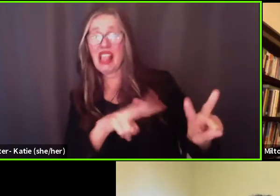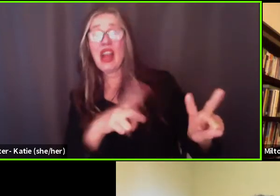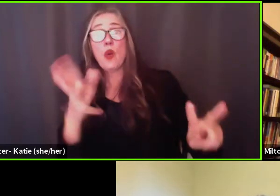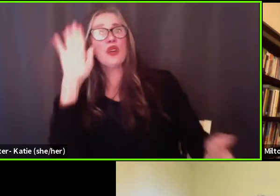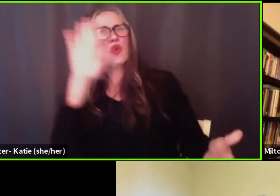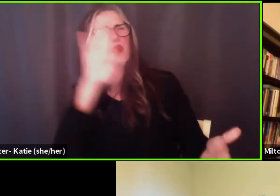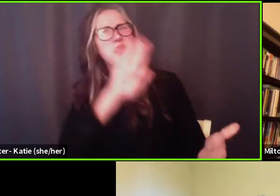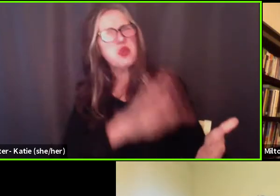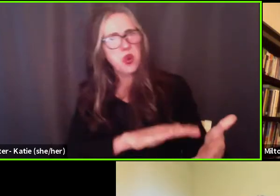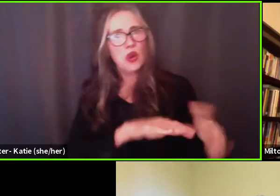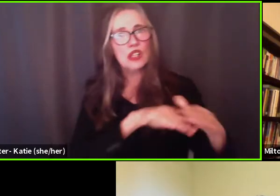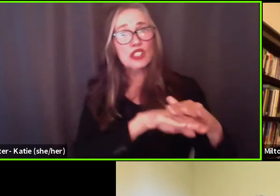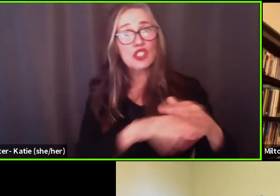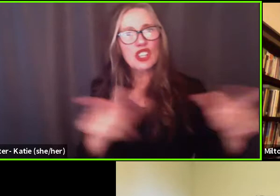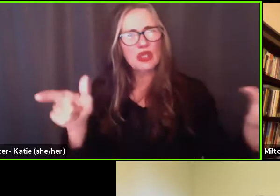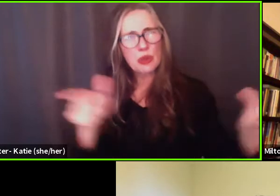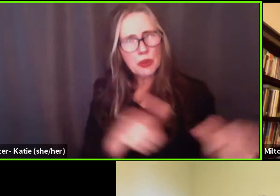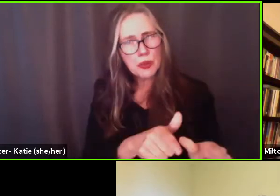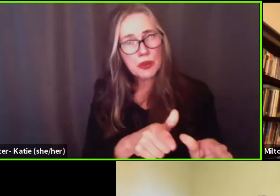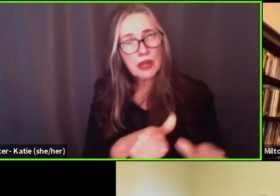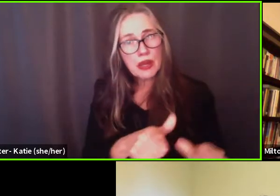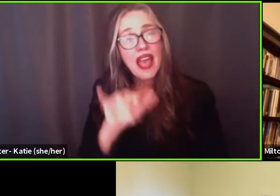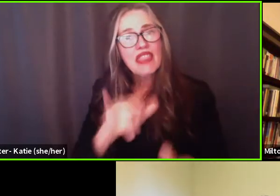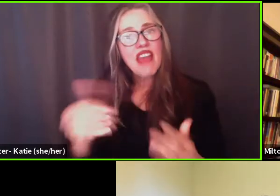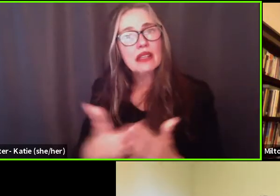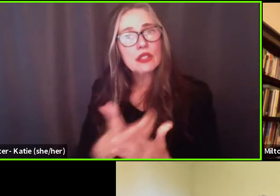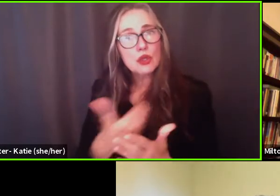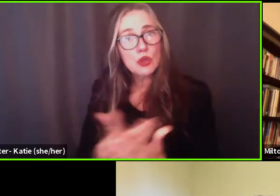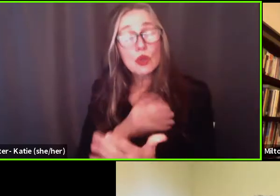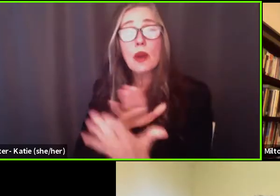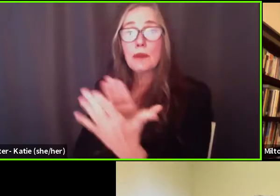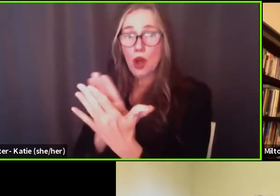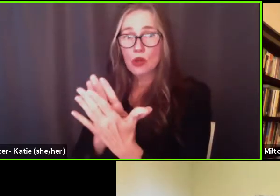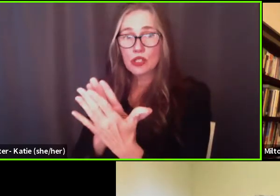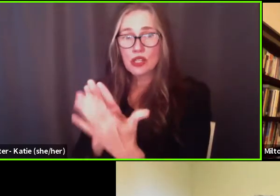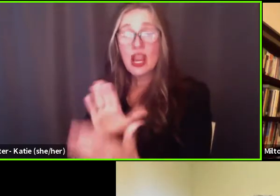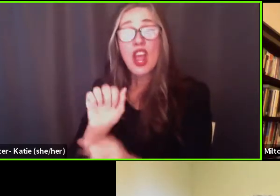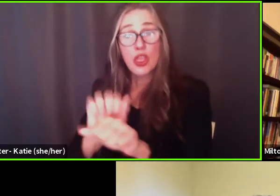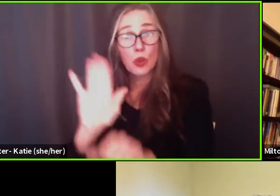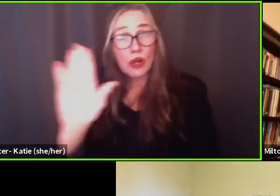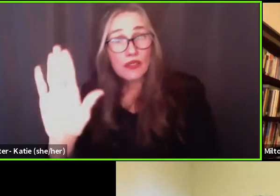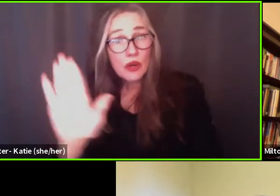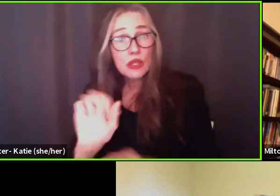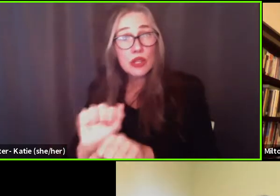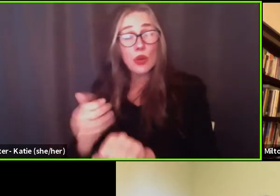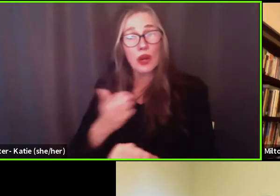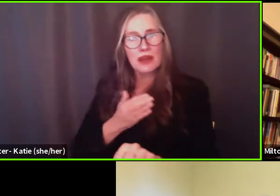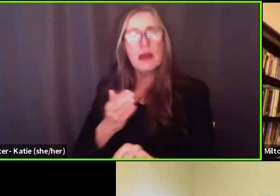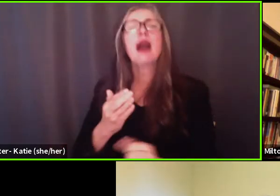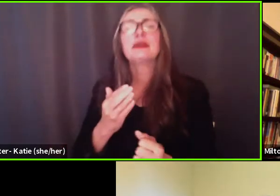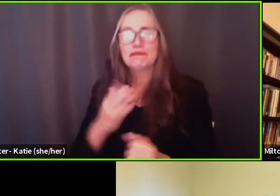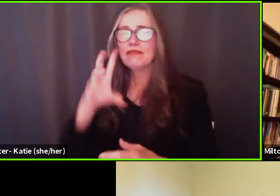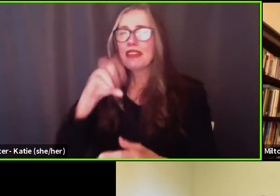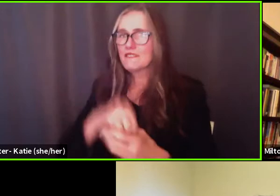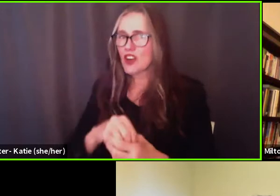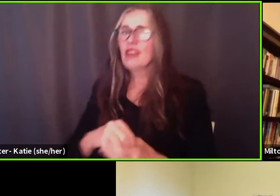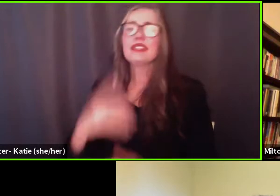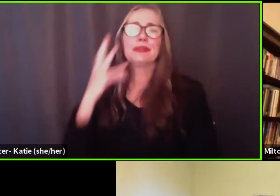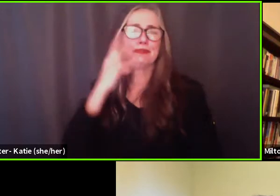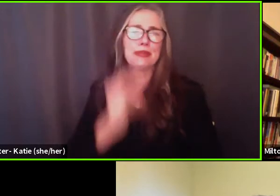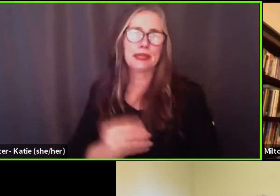new approach and i think uh part of the work that i know you've done milton and the work that i'm doing is trying to get people to understand that we've been down this road in the